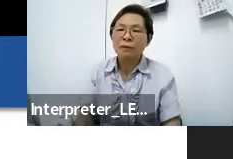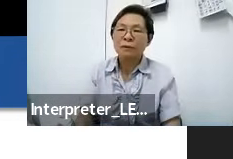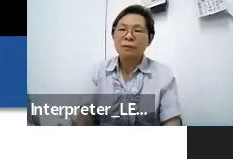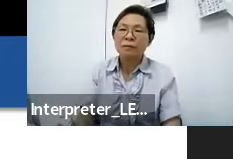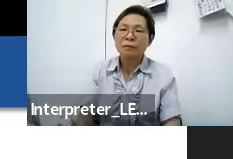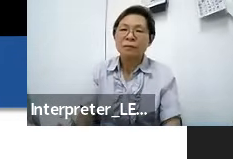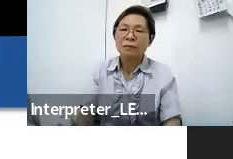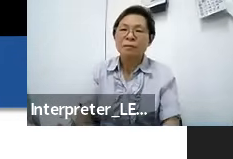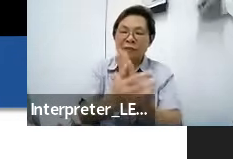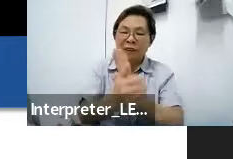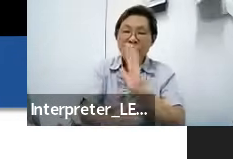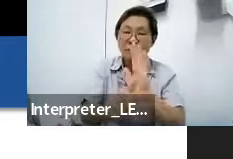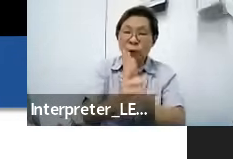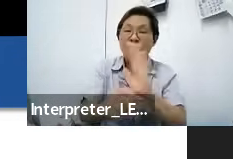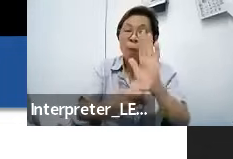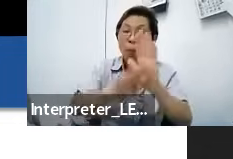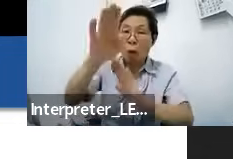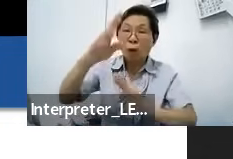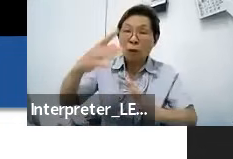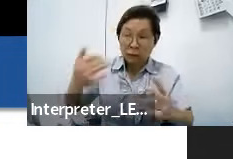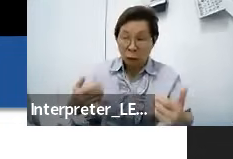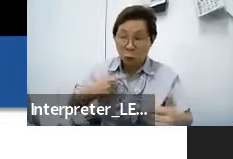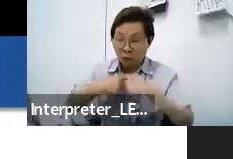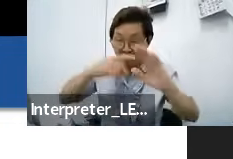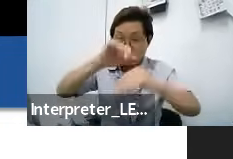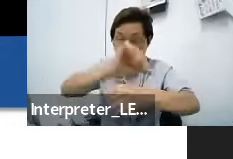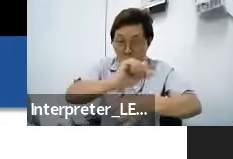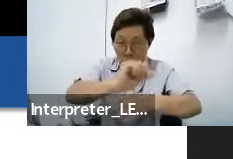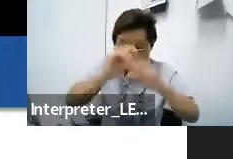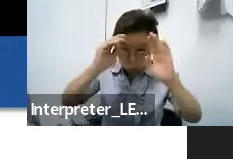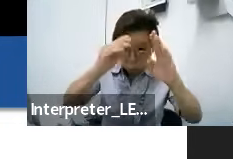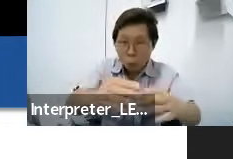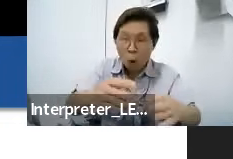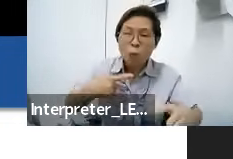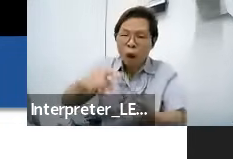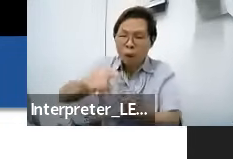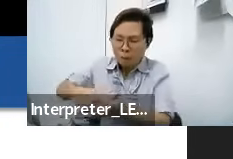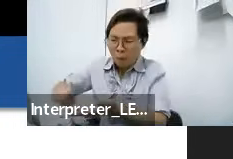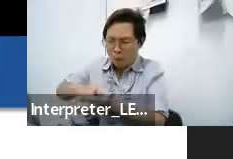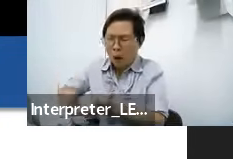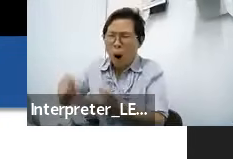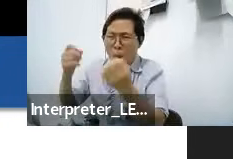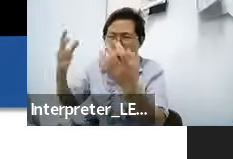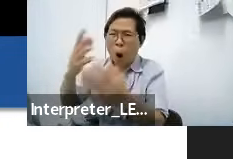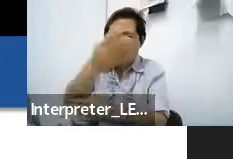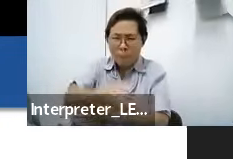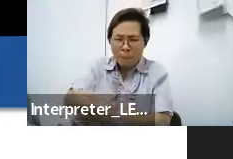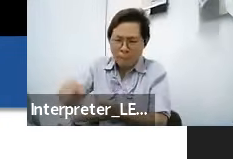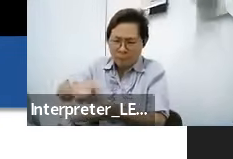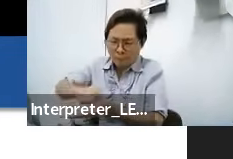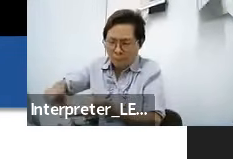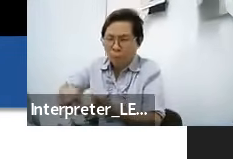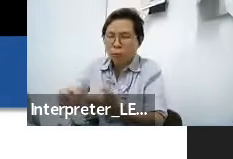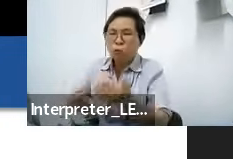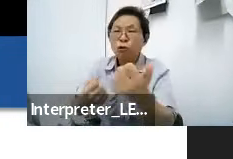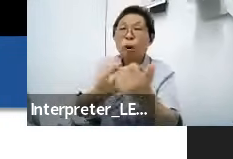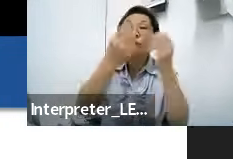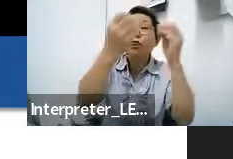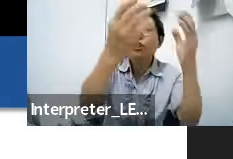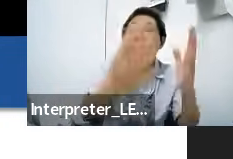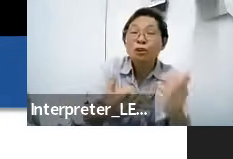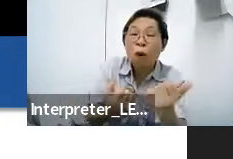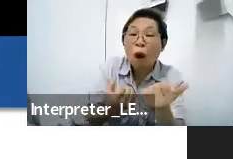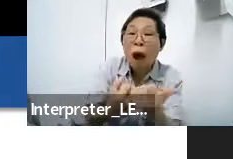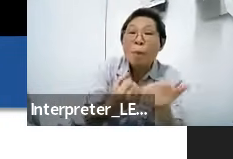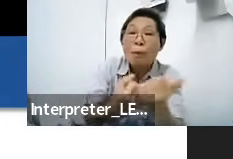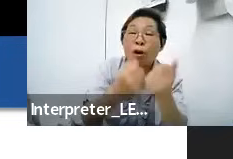capacity building pillars that we are working on is publishing a lot of resources and materials to support teachers